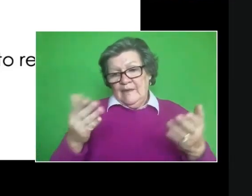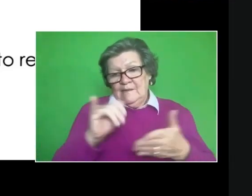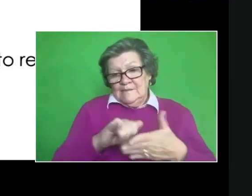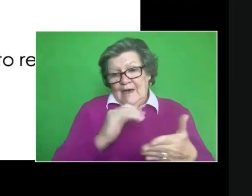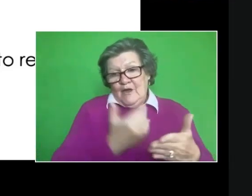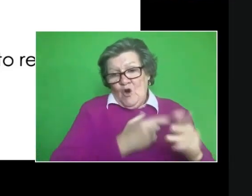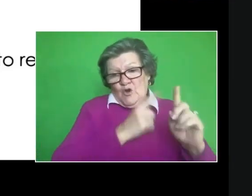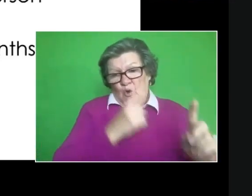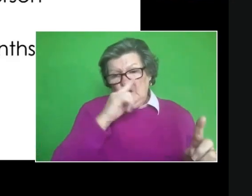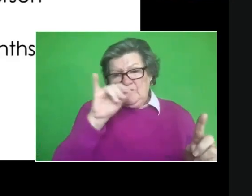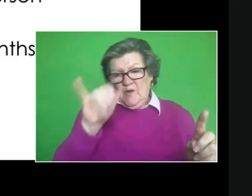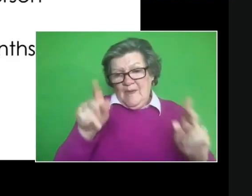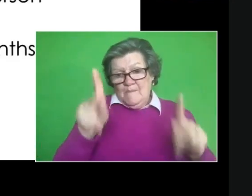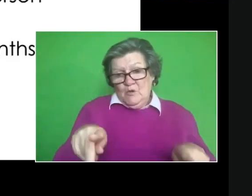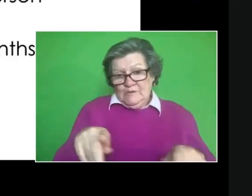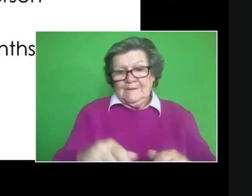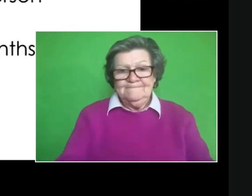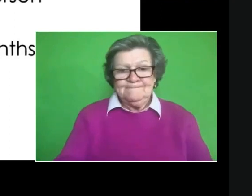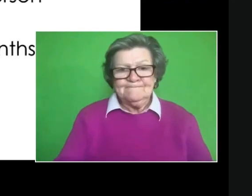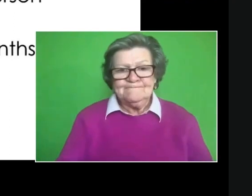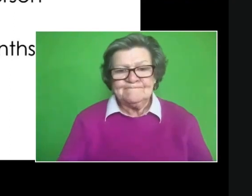that person.